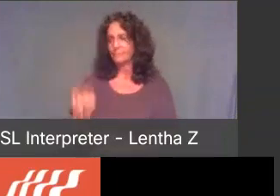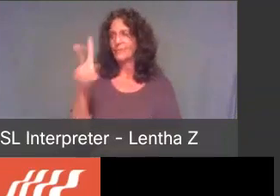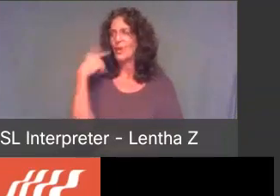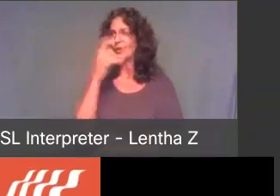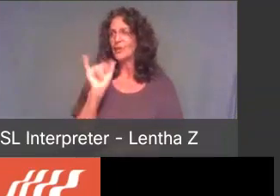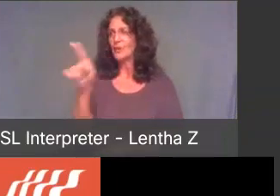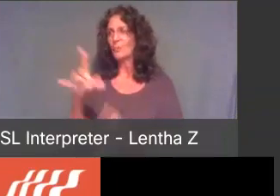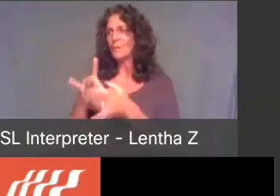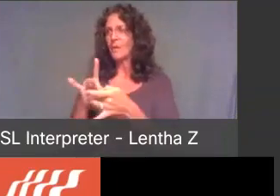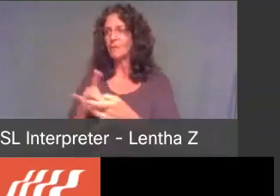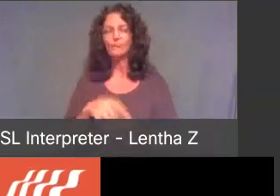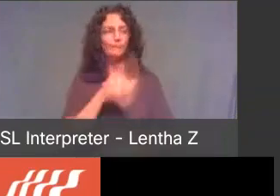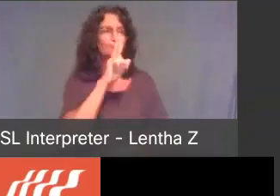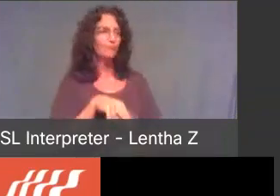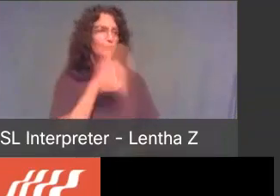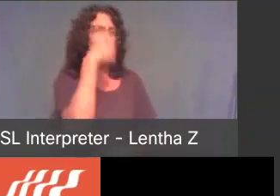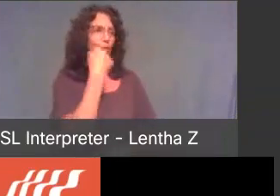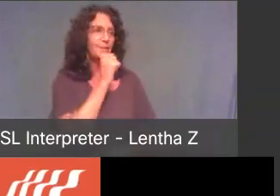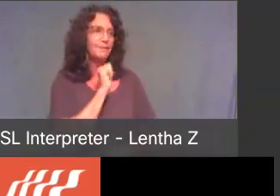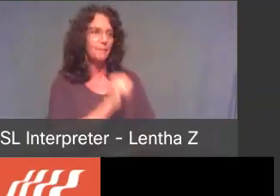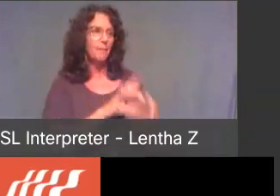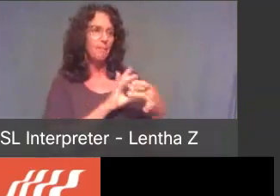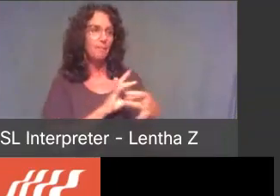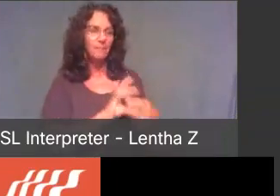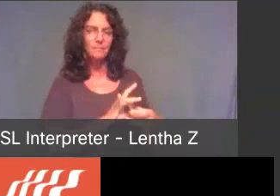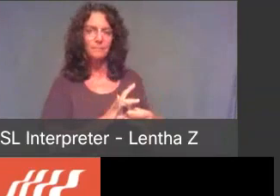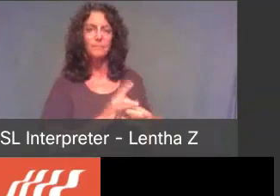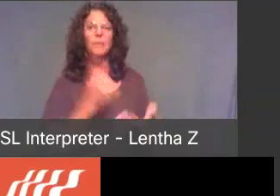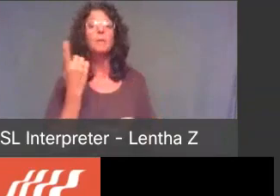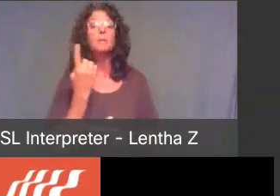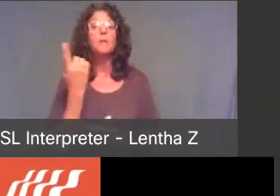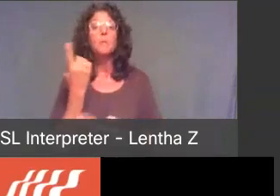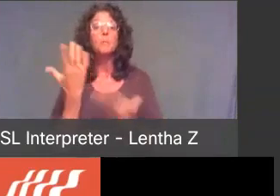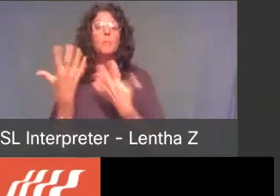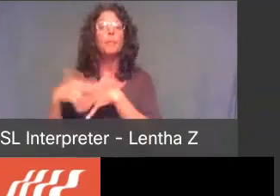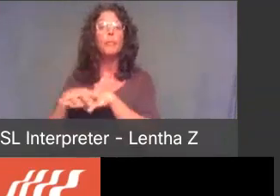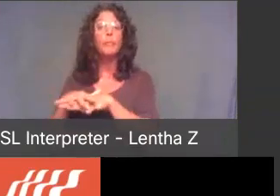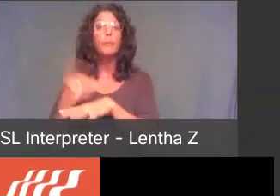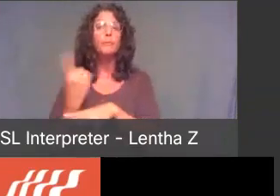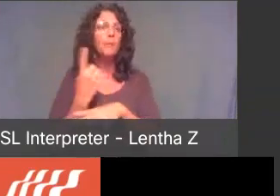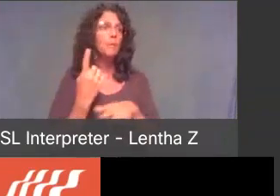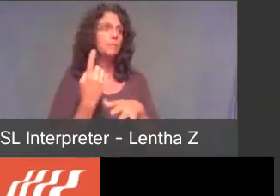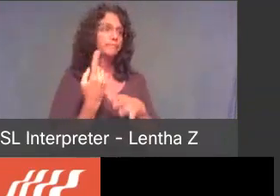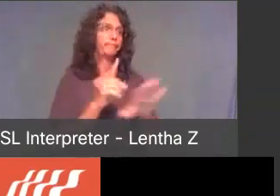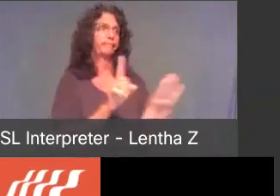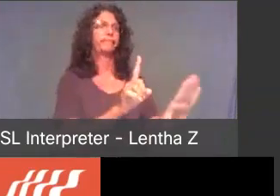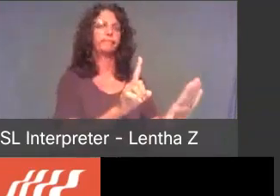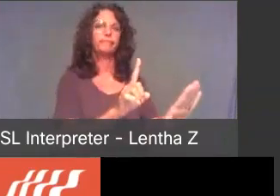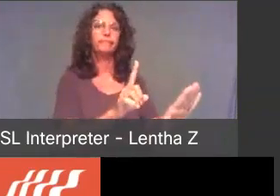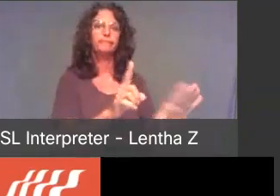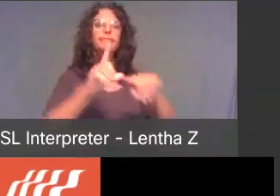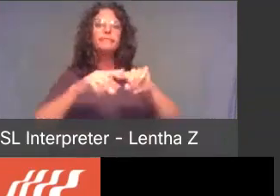not. Or someone might be able to blend in and someone might not, depending on the community that they're resettled